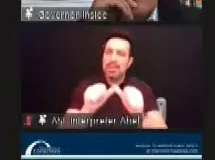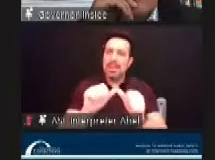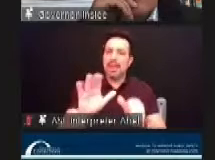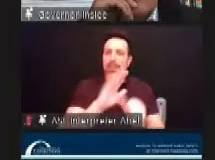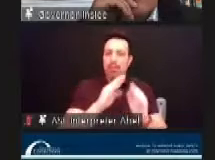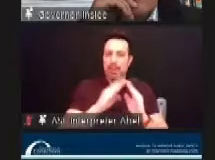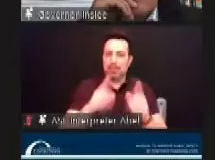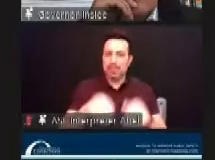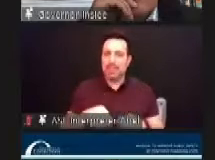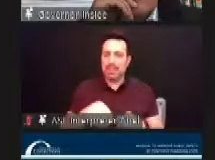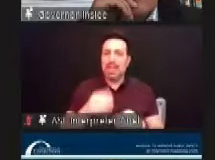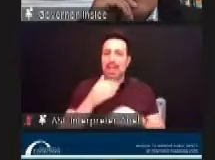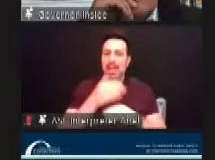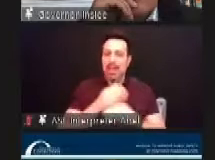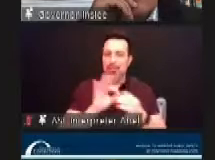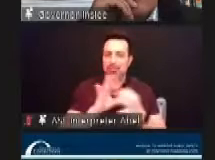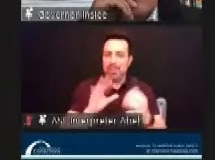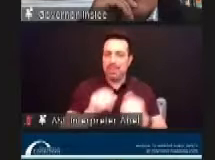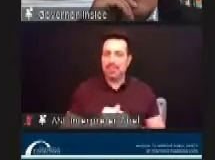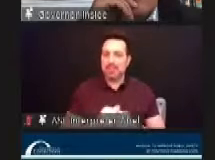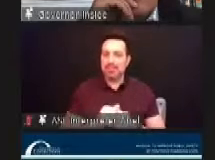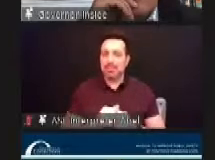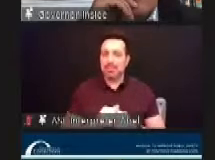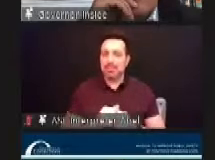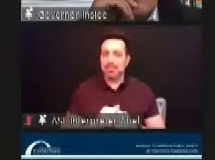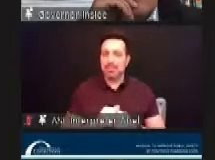housing after release.